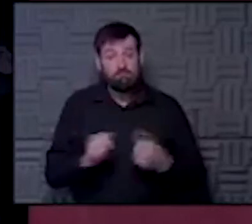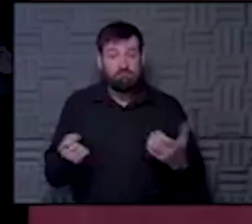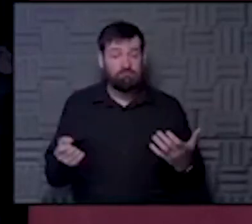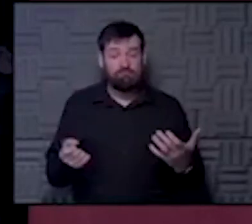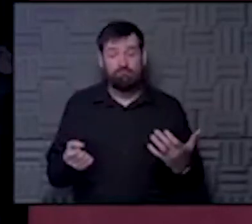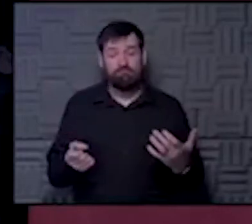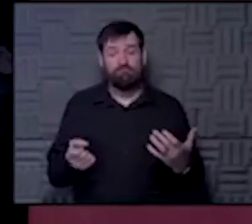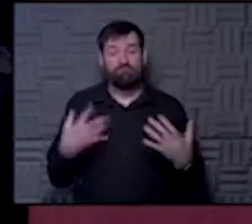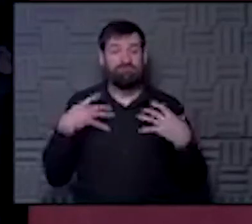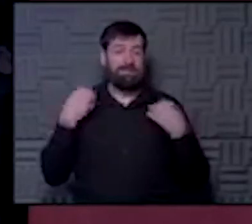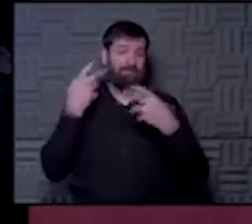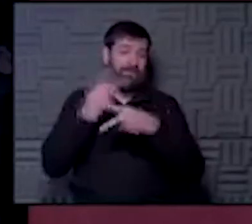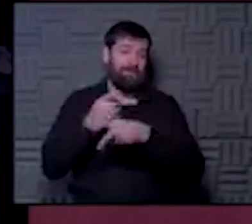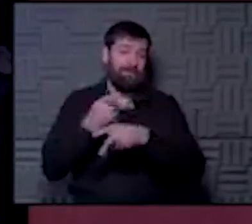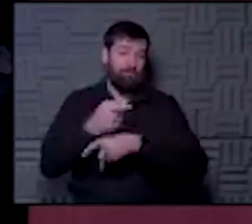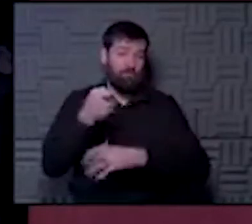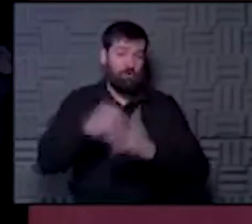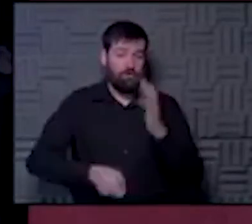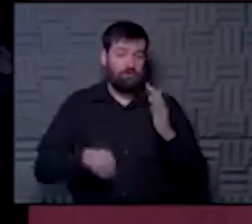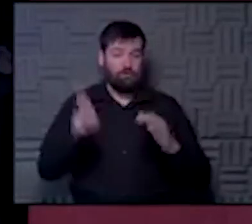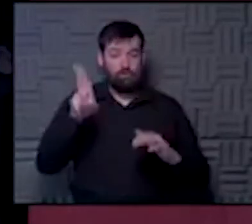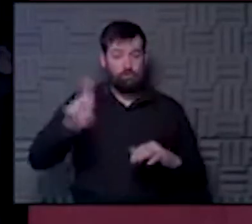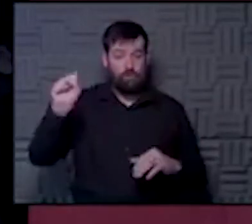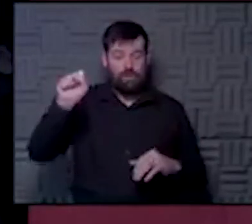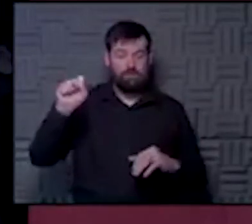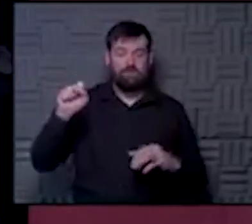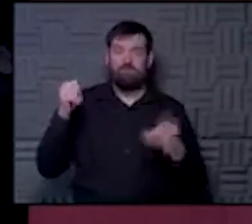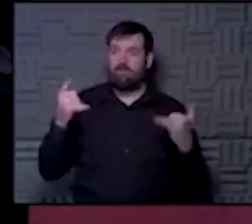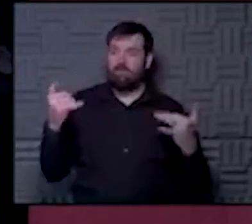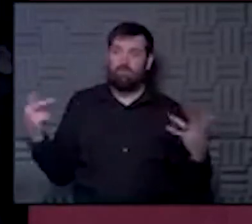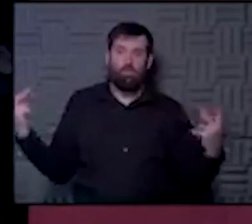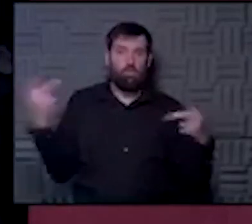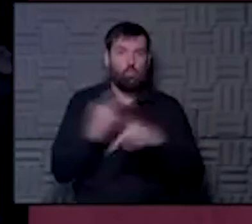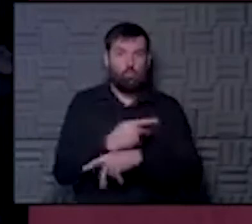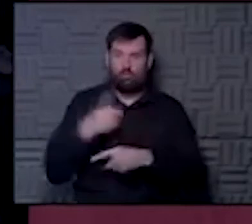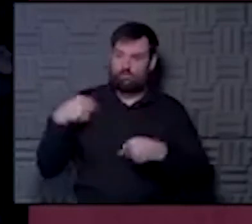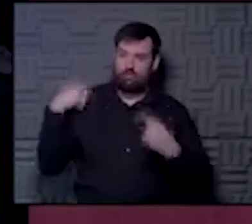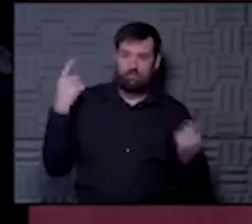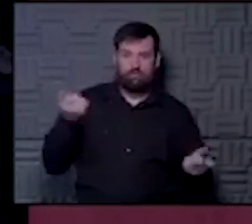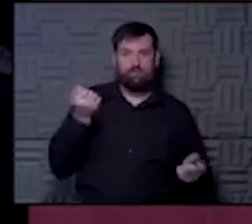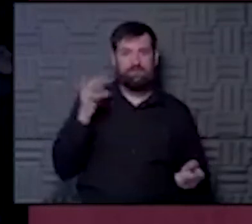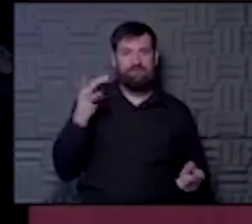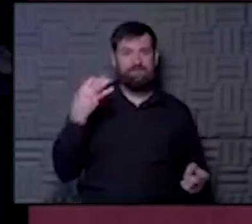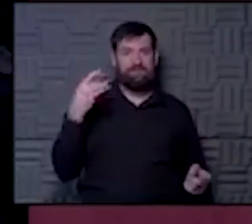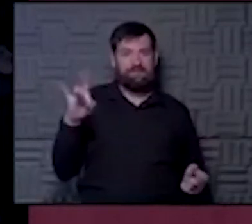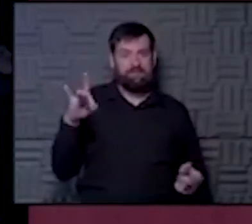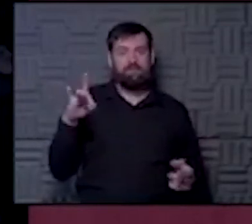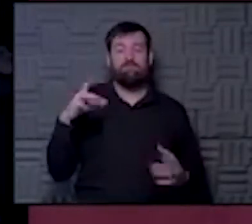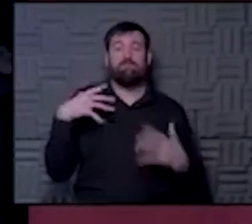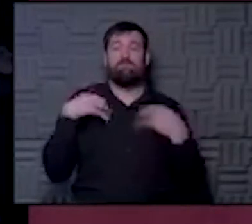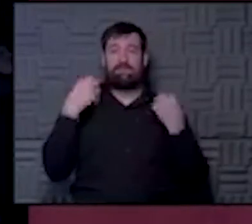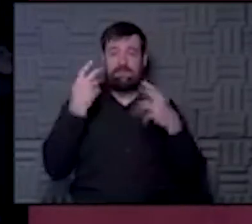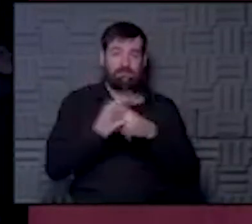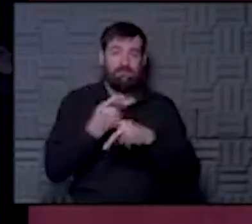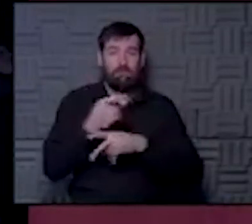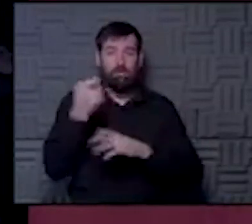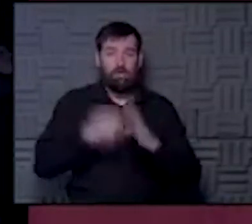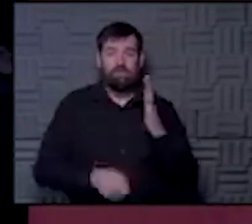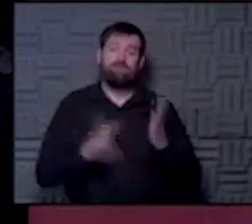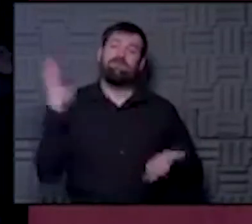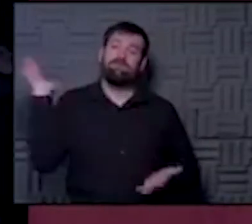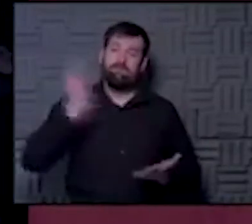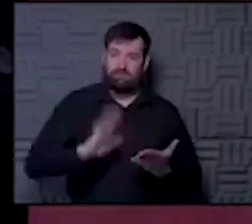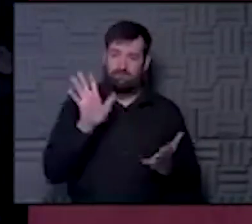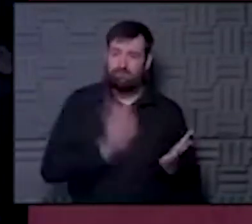that healthcare costs in the United States, in the worst pandemic since 1918, healthcare costs are actually down across the